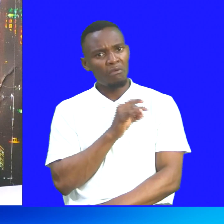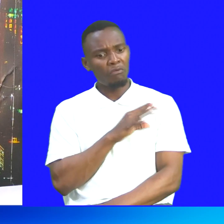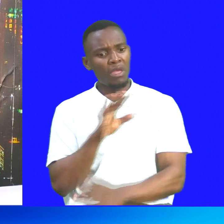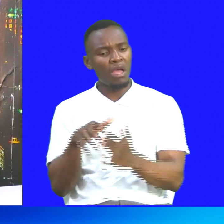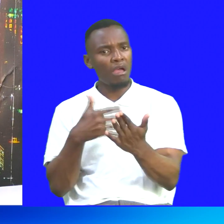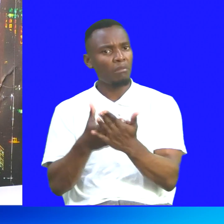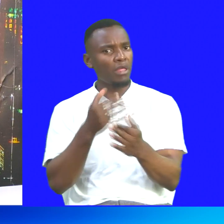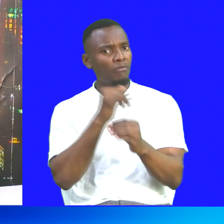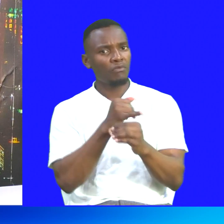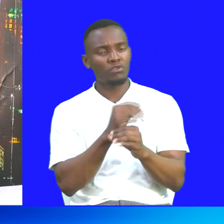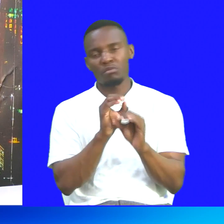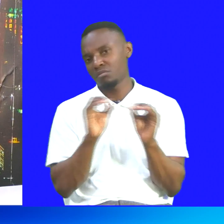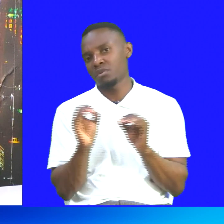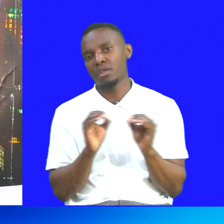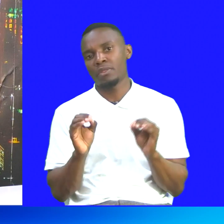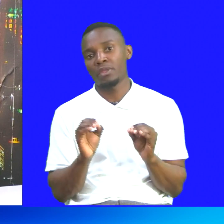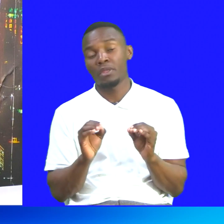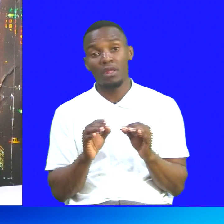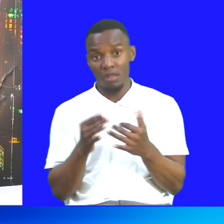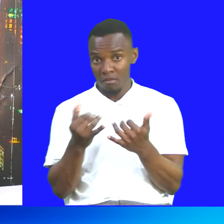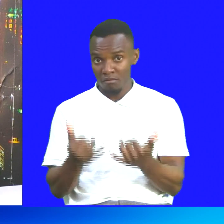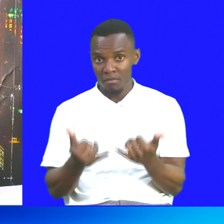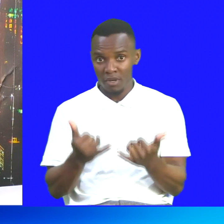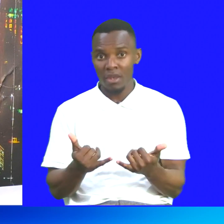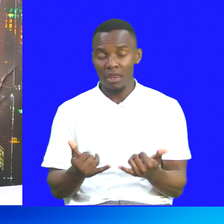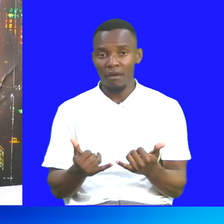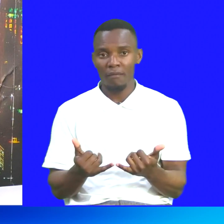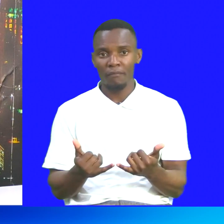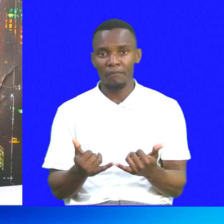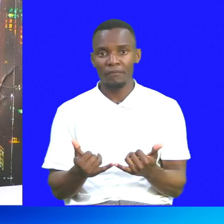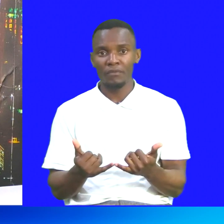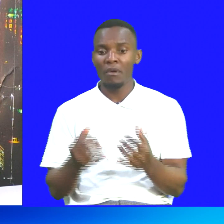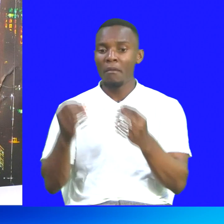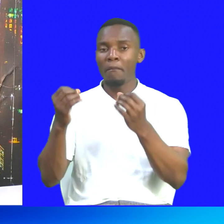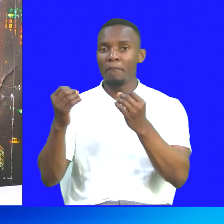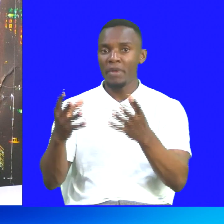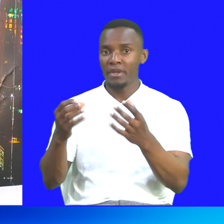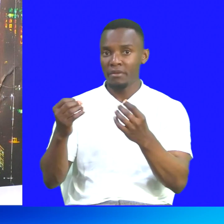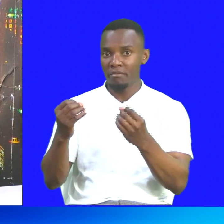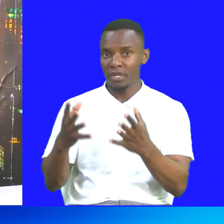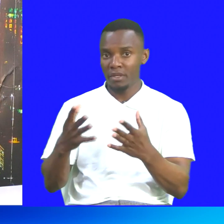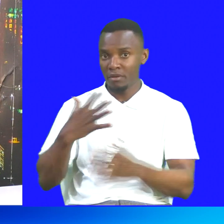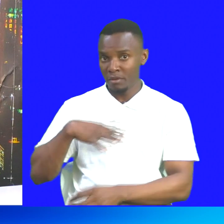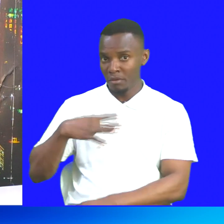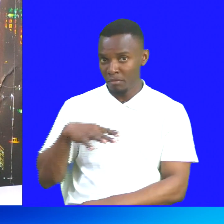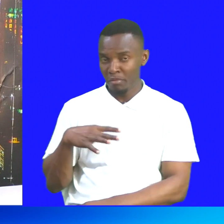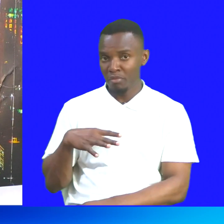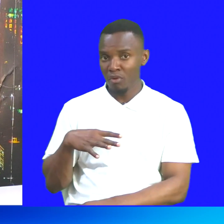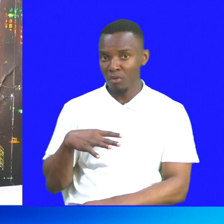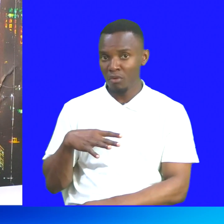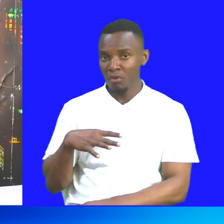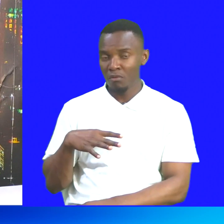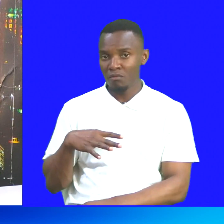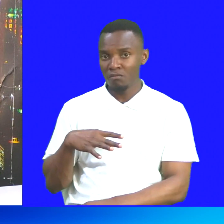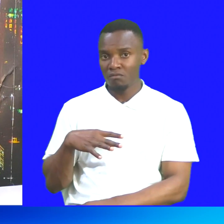for jobs. Already, a big percentage may not